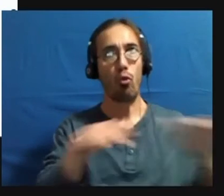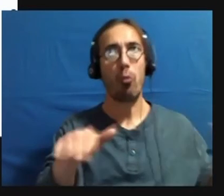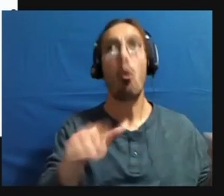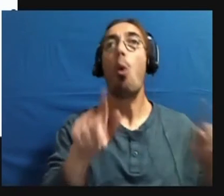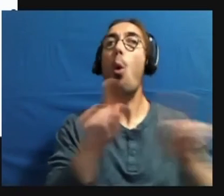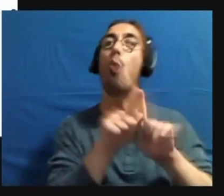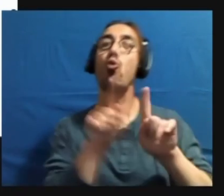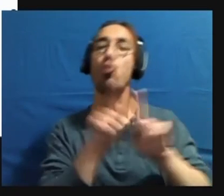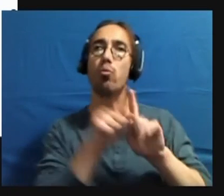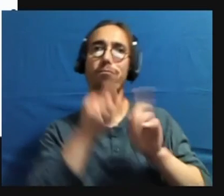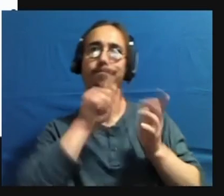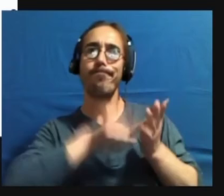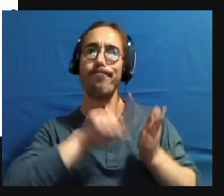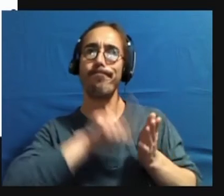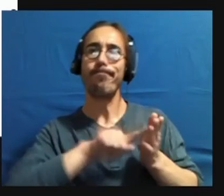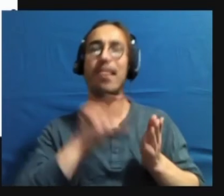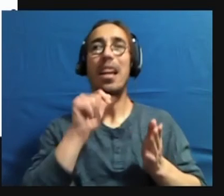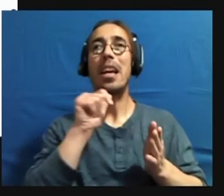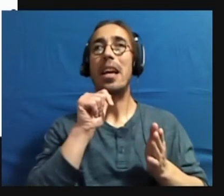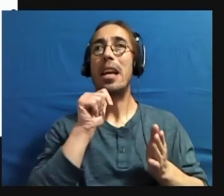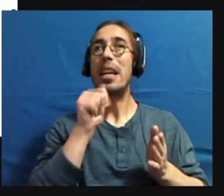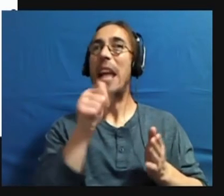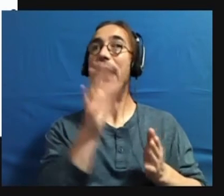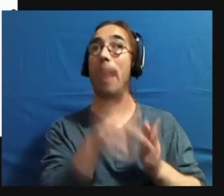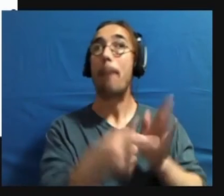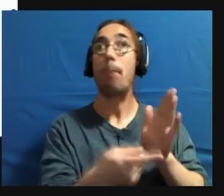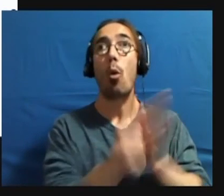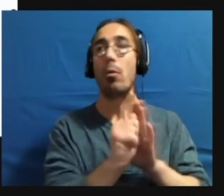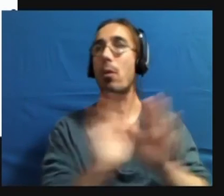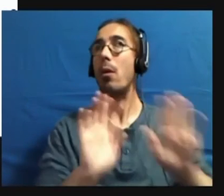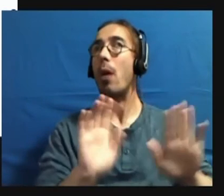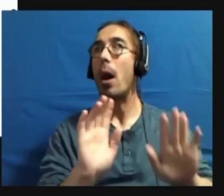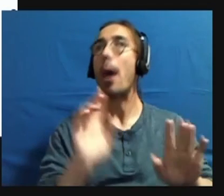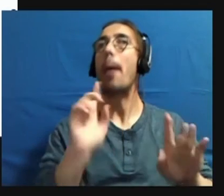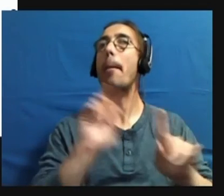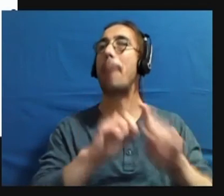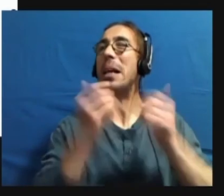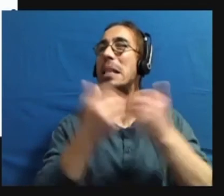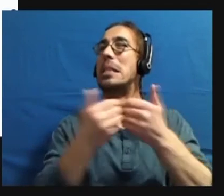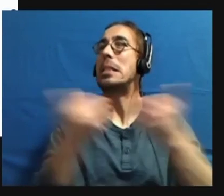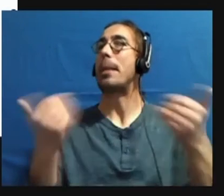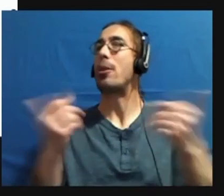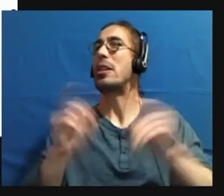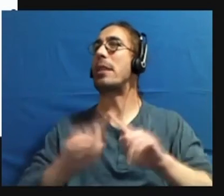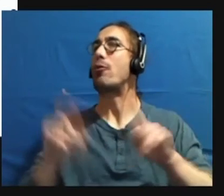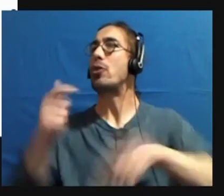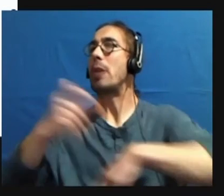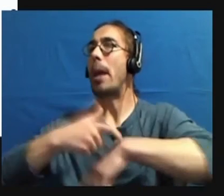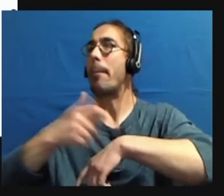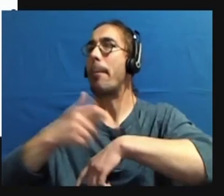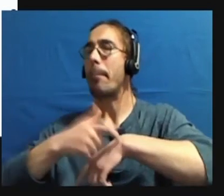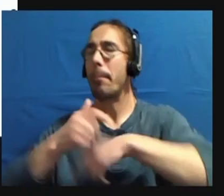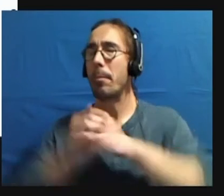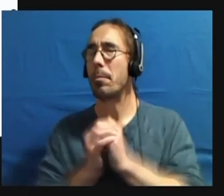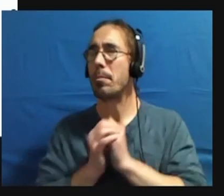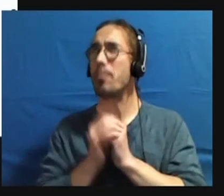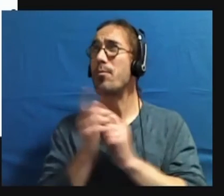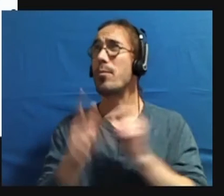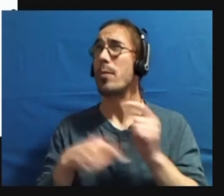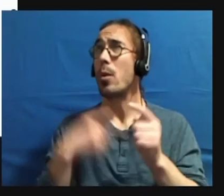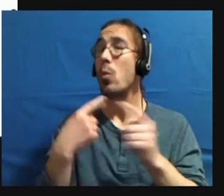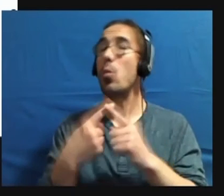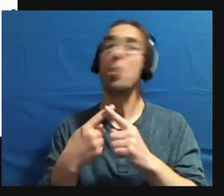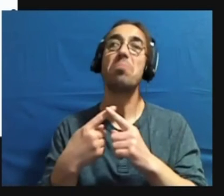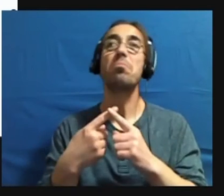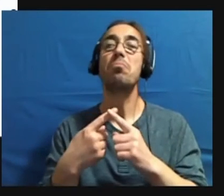those not in the heat of the moment, but at a separate time where he is just like having a nice